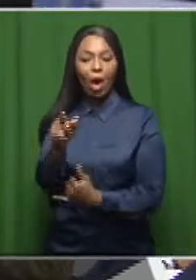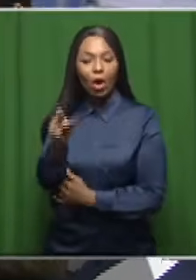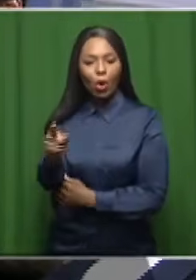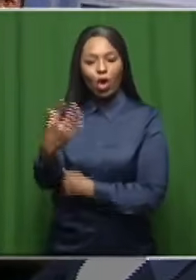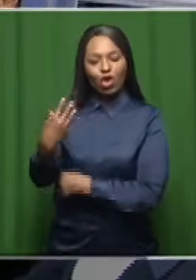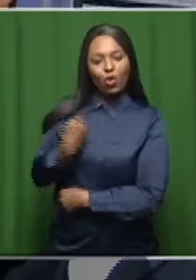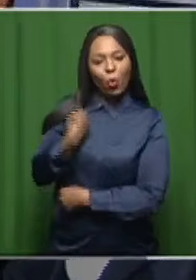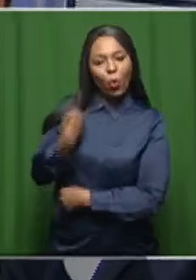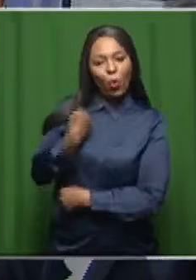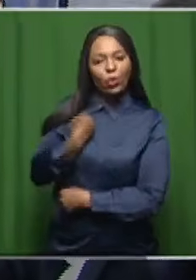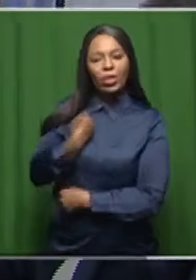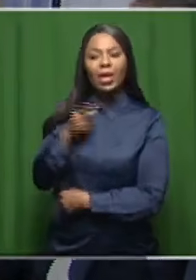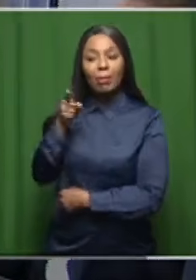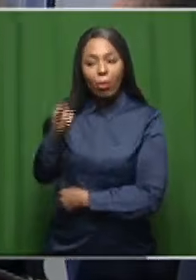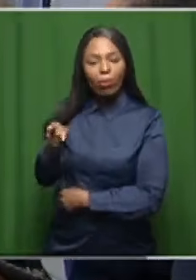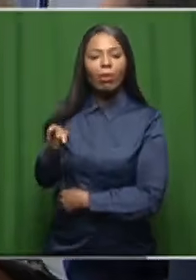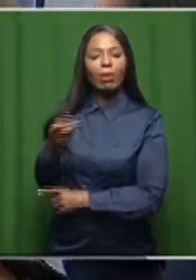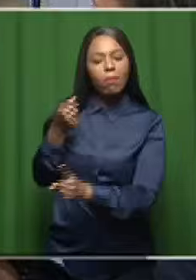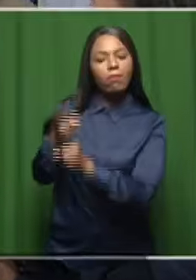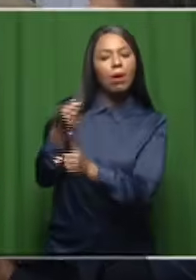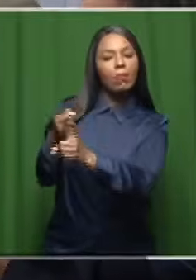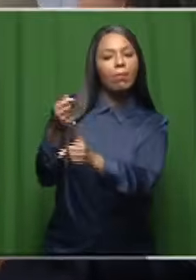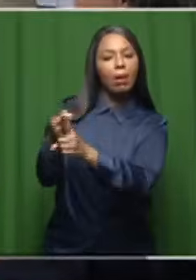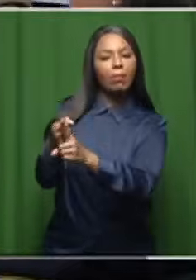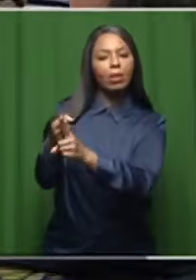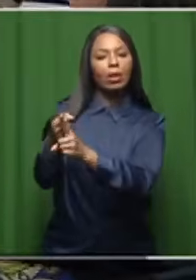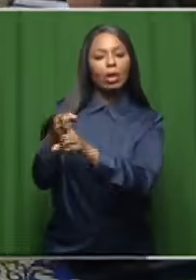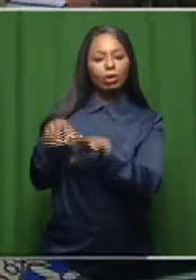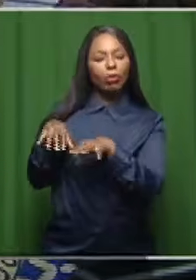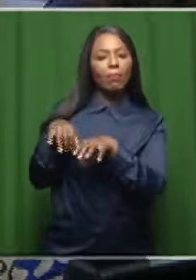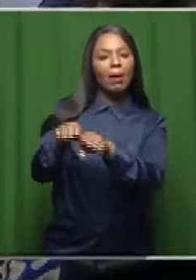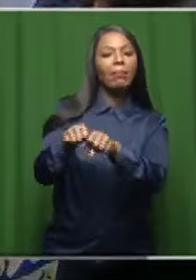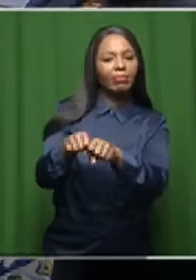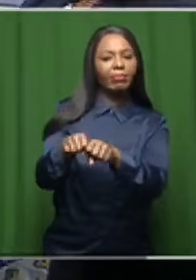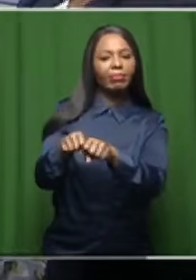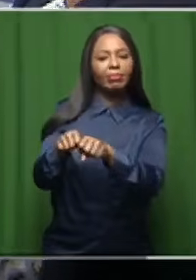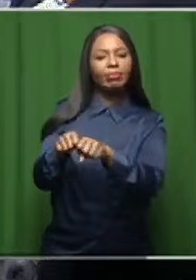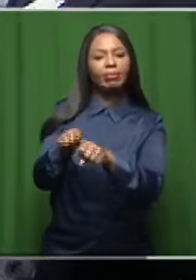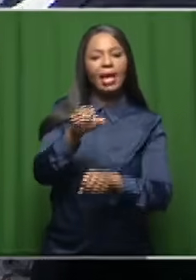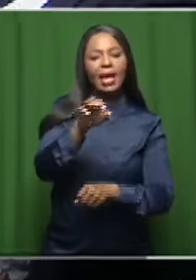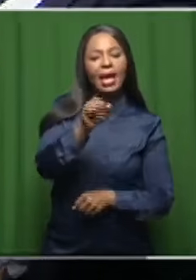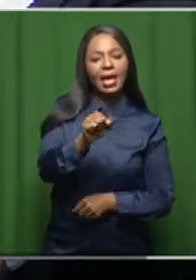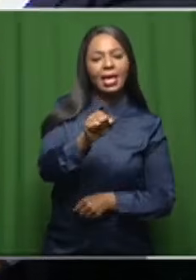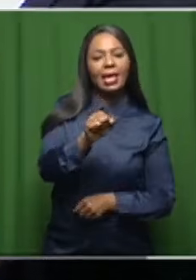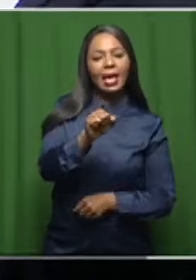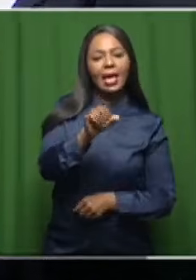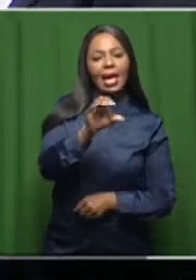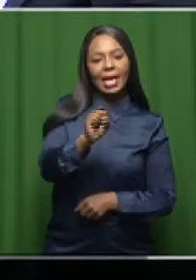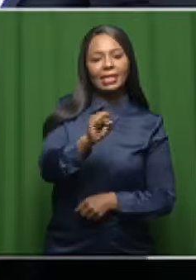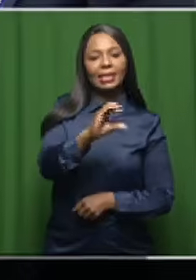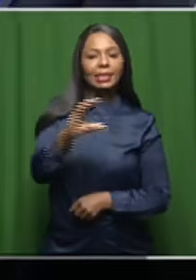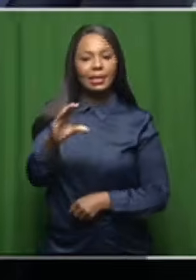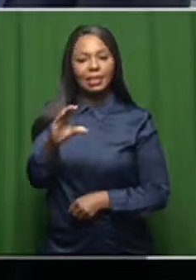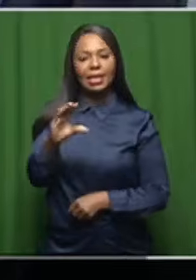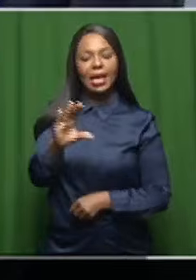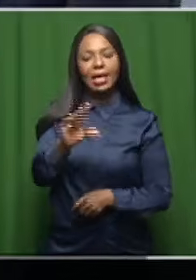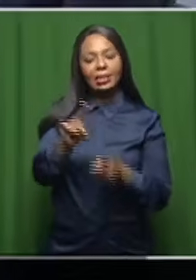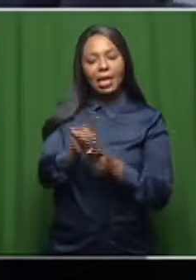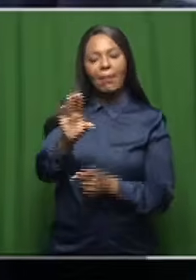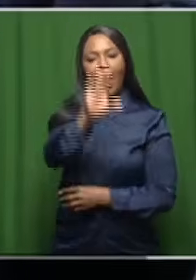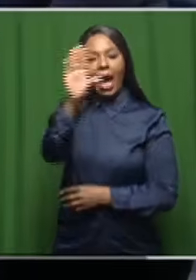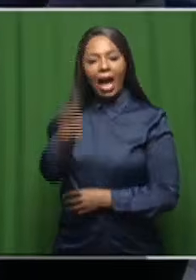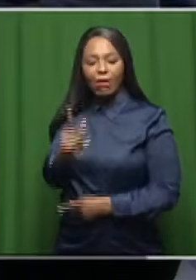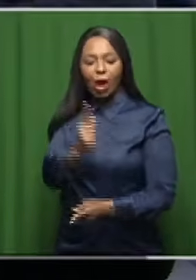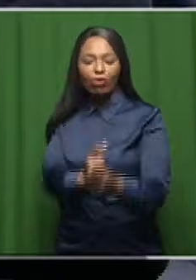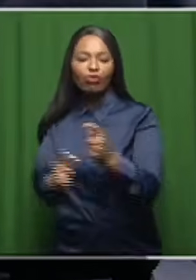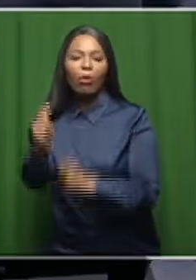us championing the youth, the free Africa, the AEFCFTA, free Africa trade, with inclusion